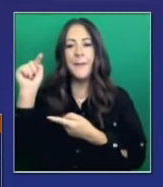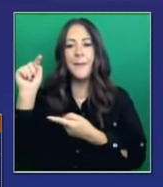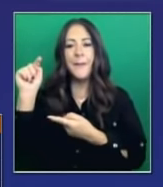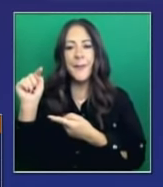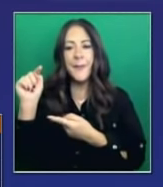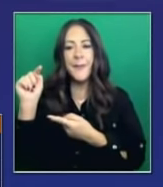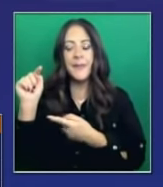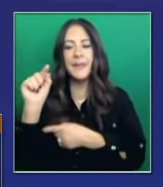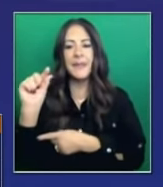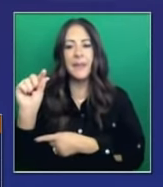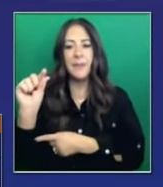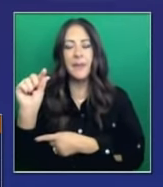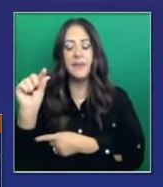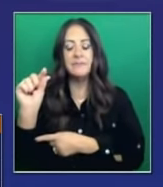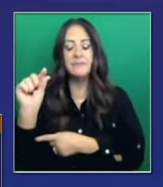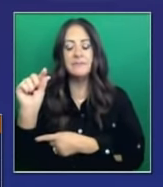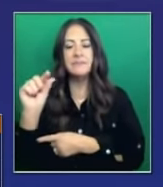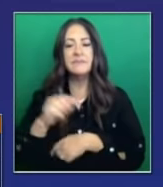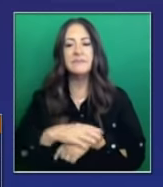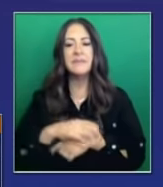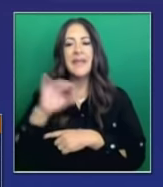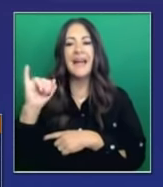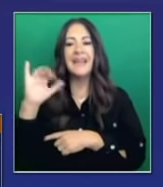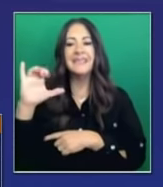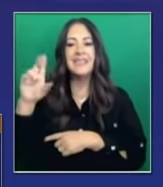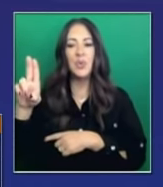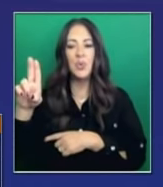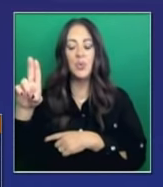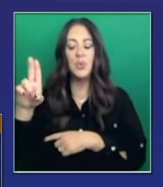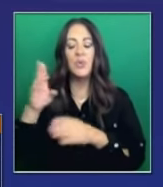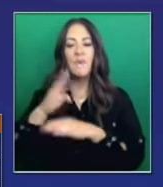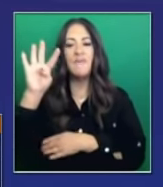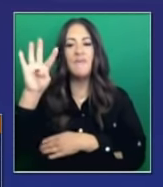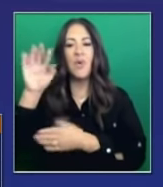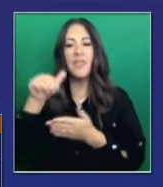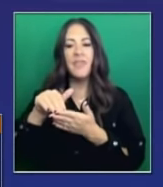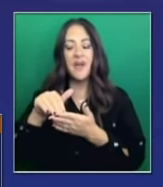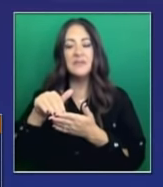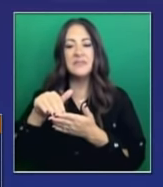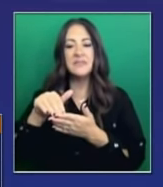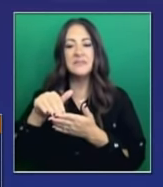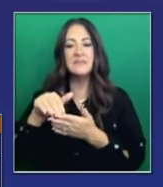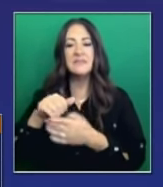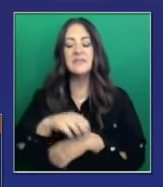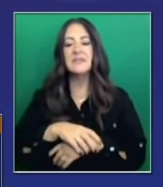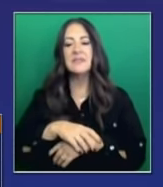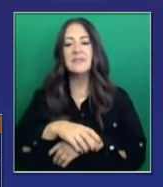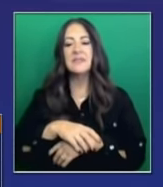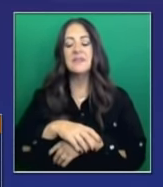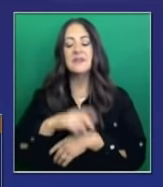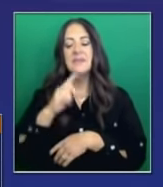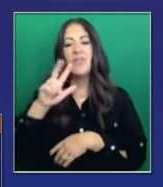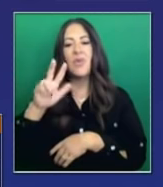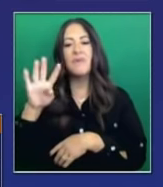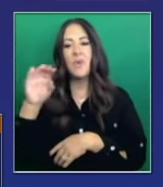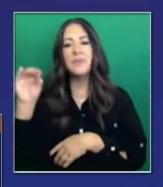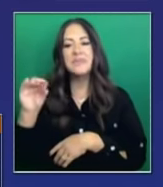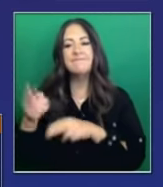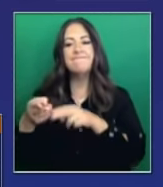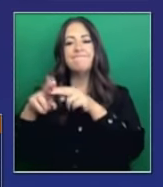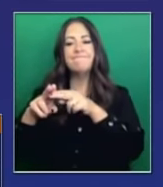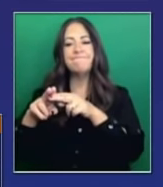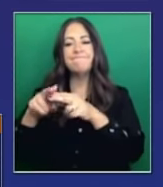Same with ICU admissions now over 4,000, 4,389, again, 34% increase as well in the ICUs. This